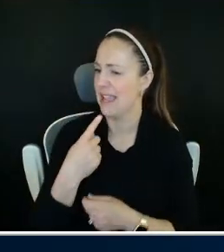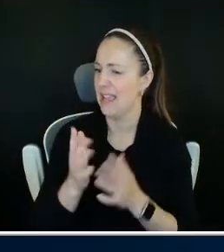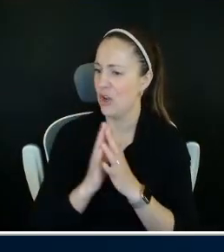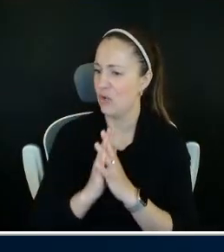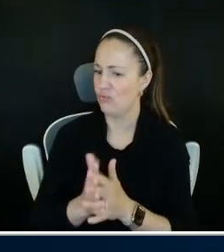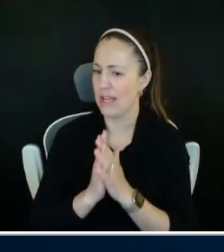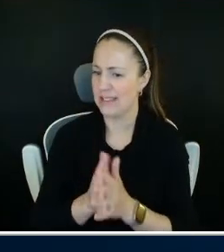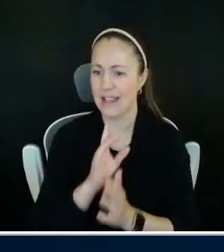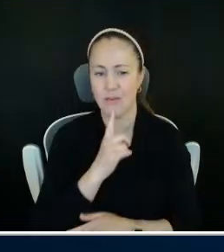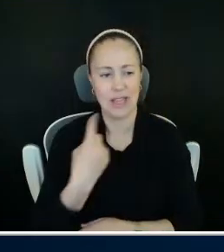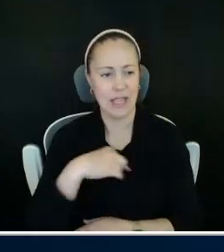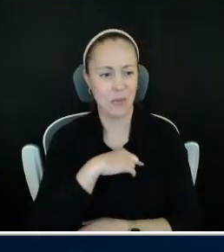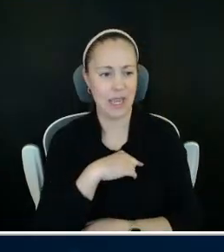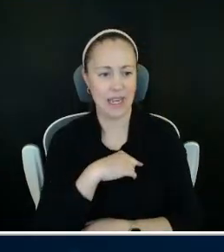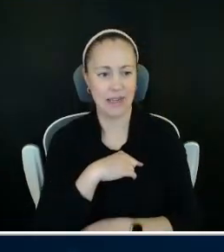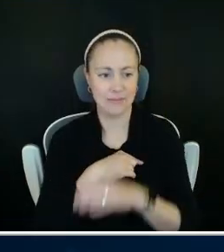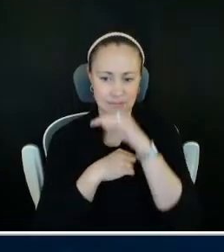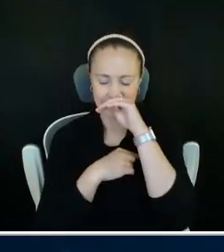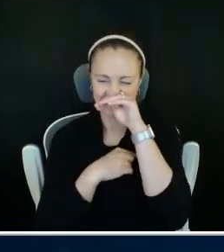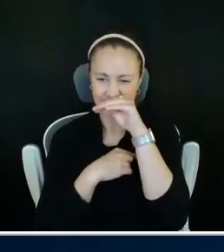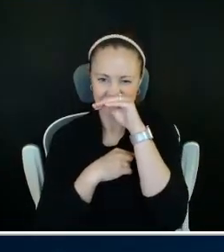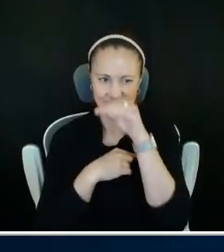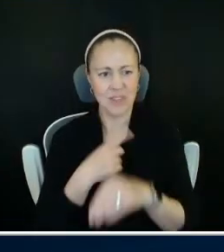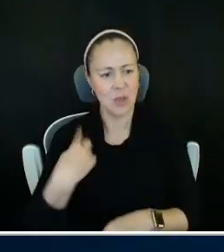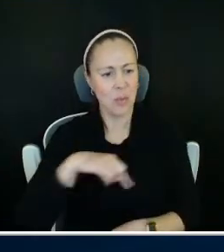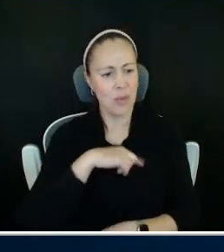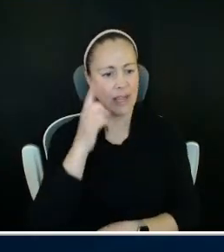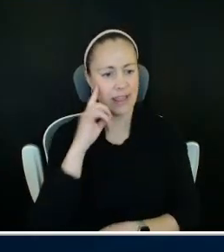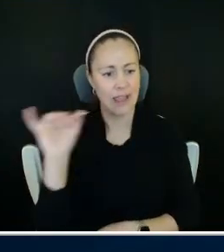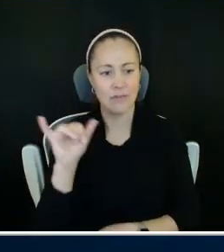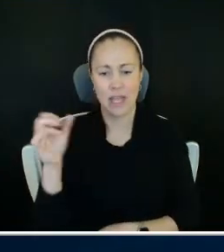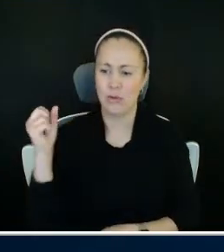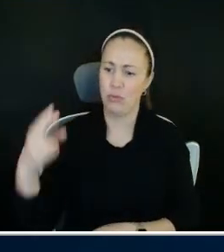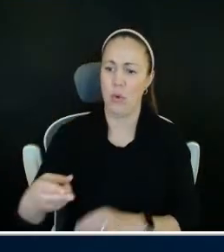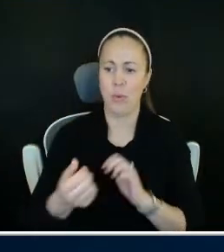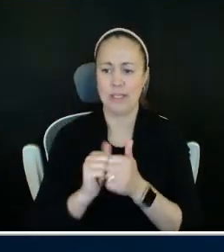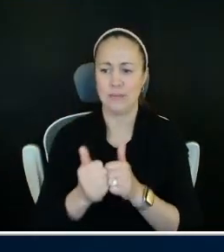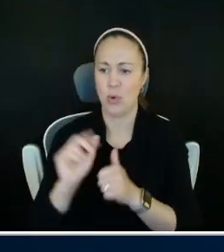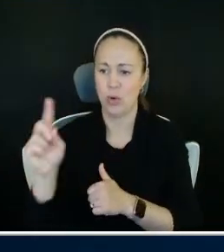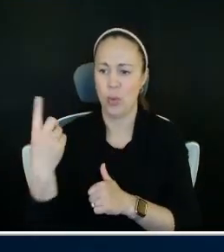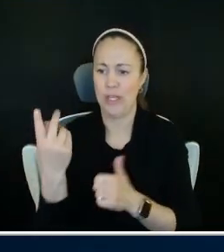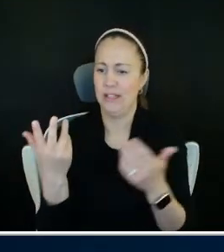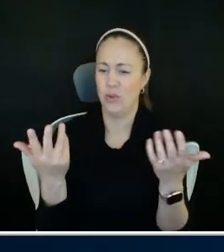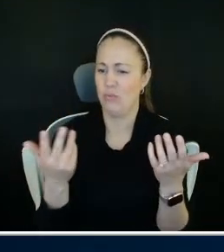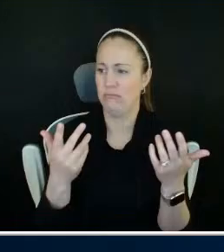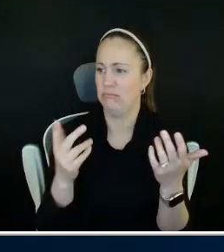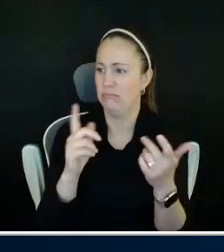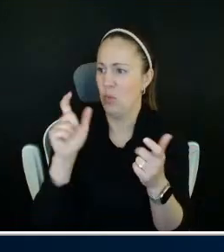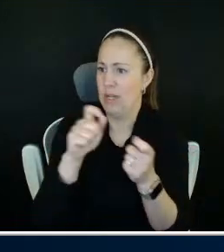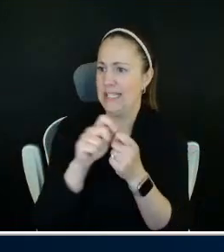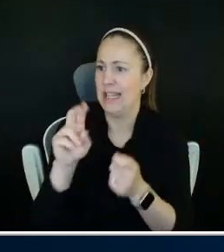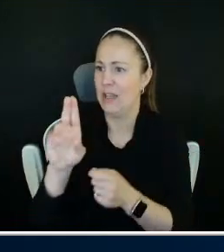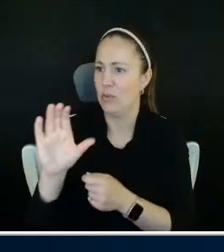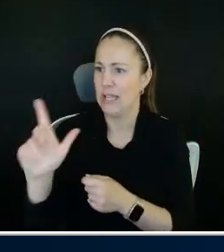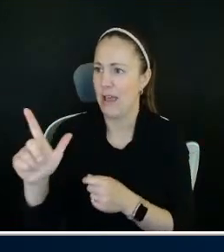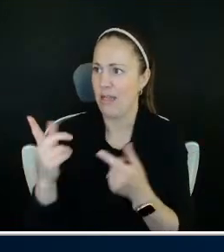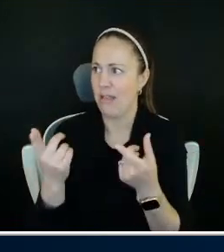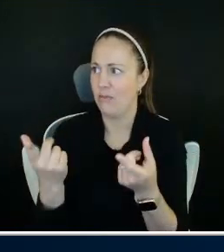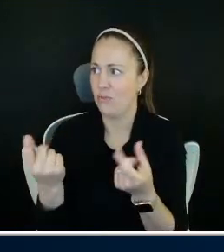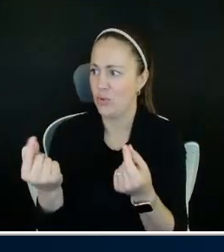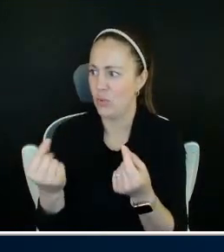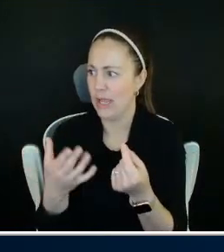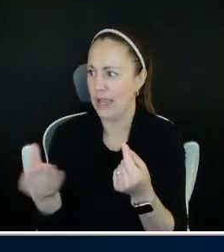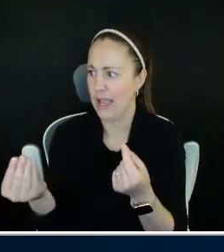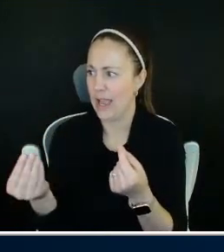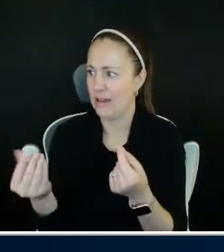Lay people outside of sports medicine think of a throwing sport. So what exactly is the UCL doing, and why is